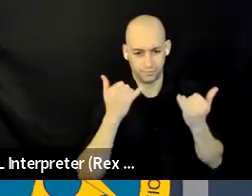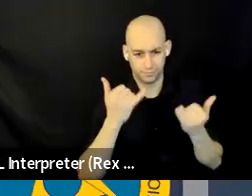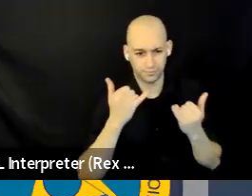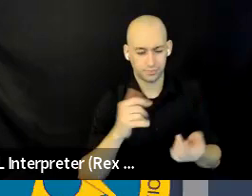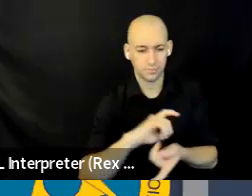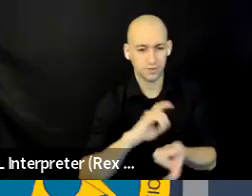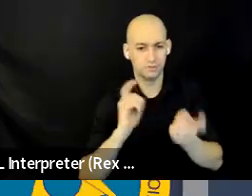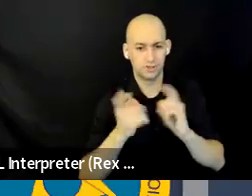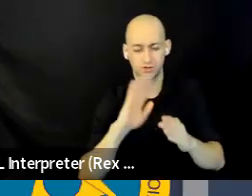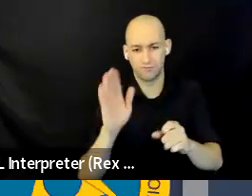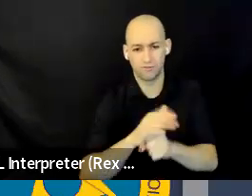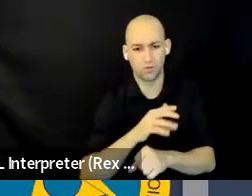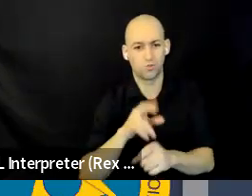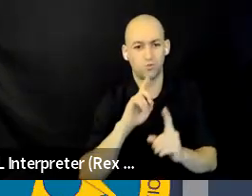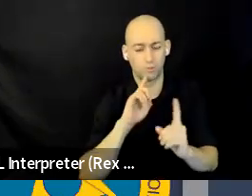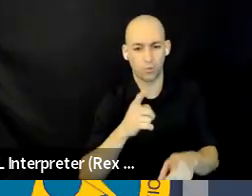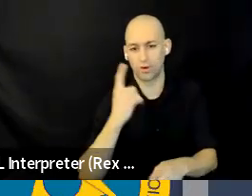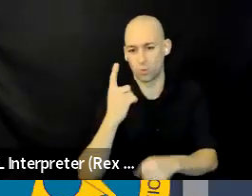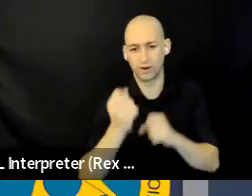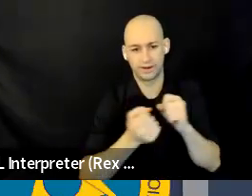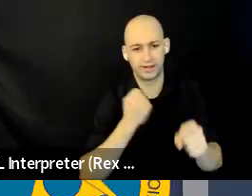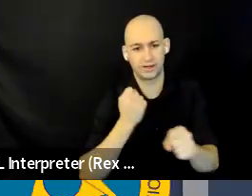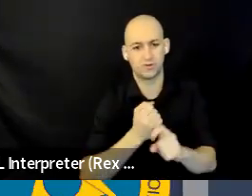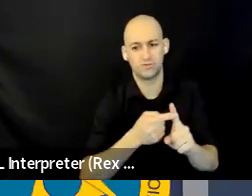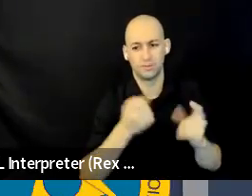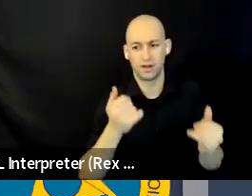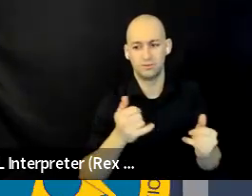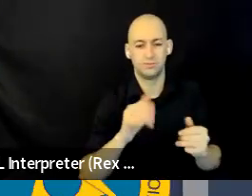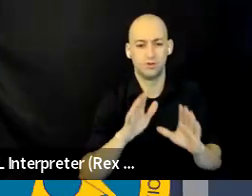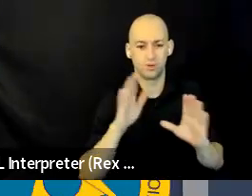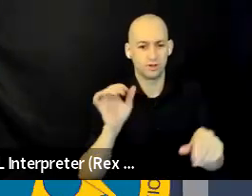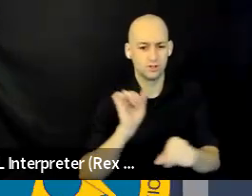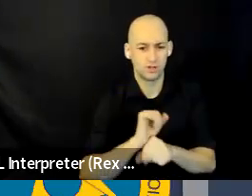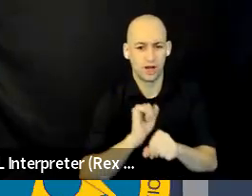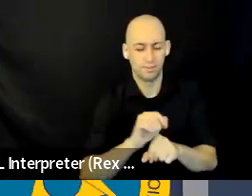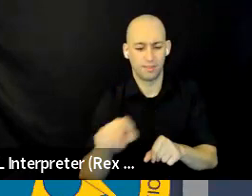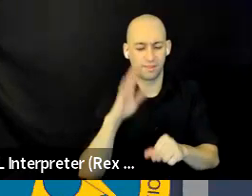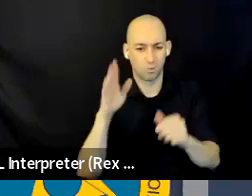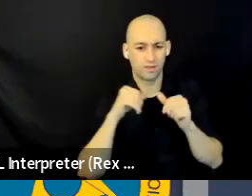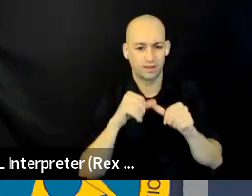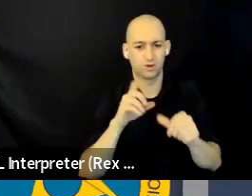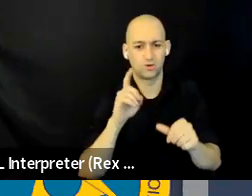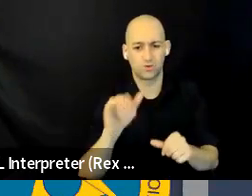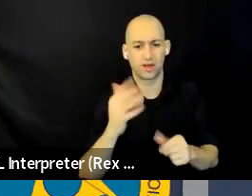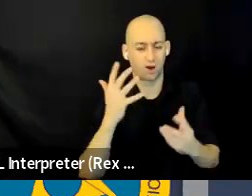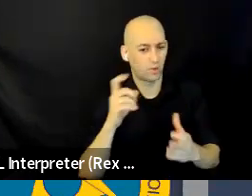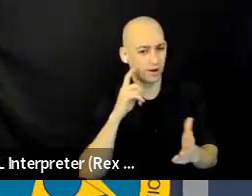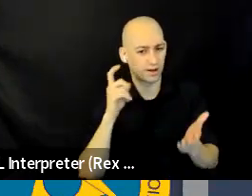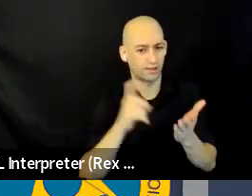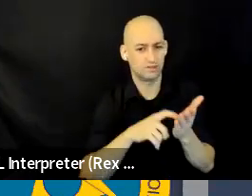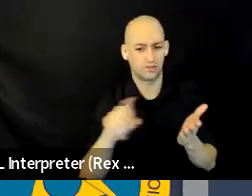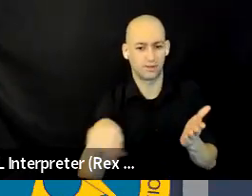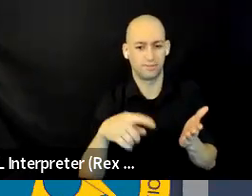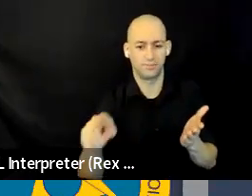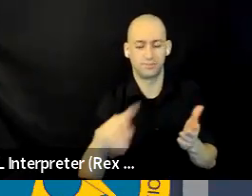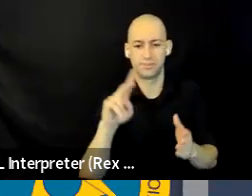report in just about a year from now. So they've done a tremendous job, and I know they will continue to do so, and I wanted to publicly acknowledge them. The